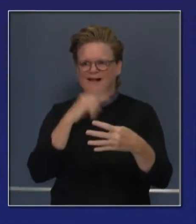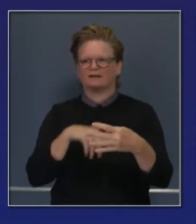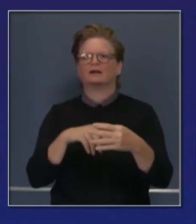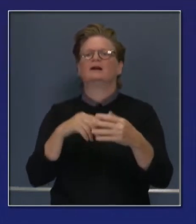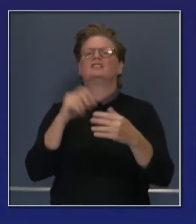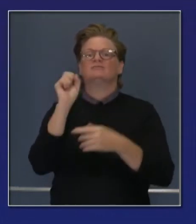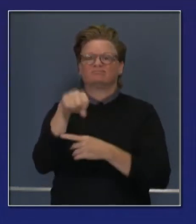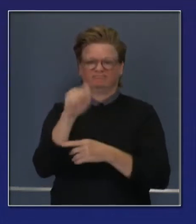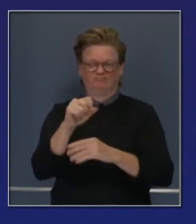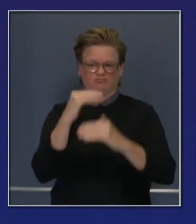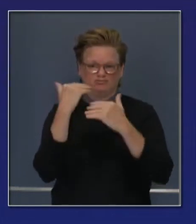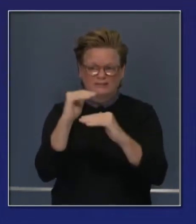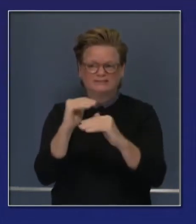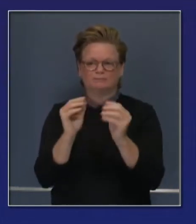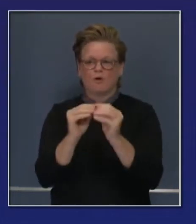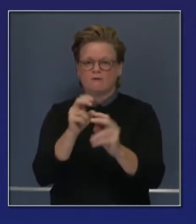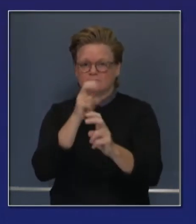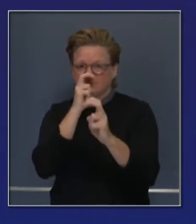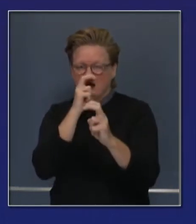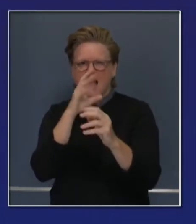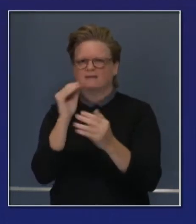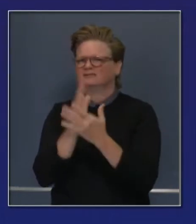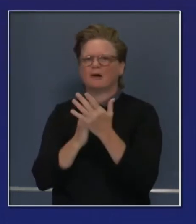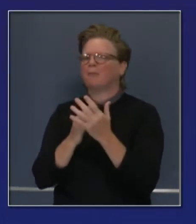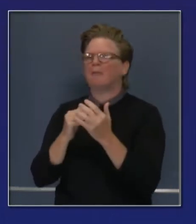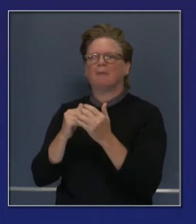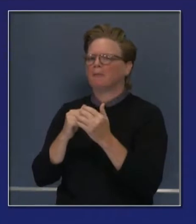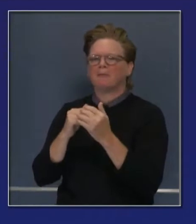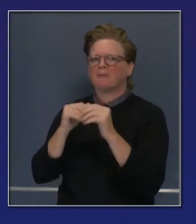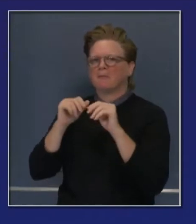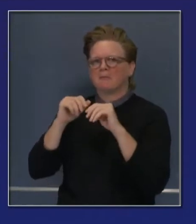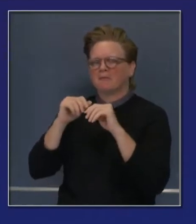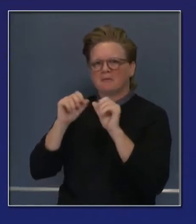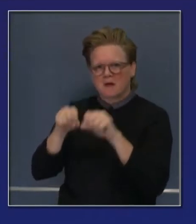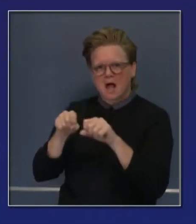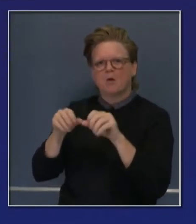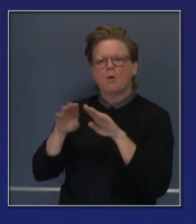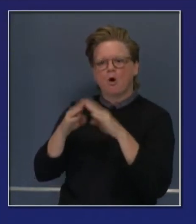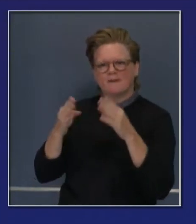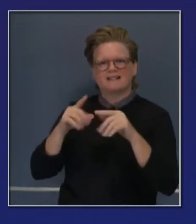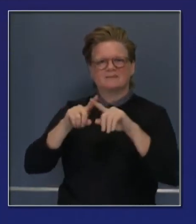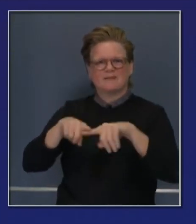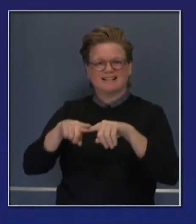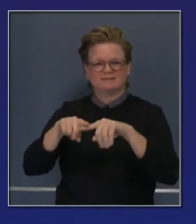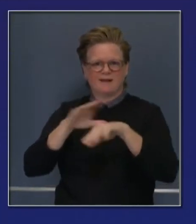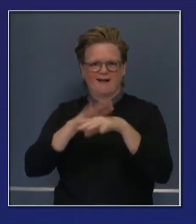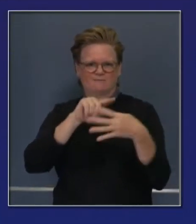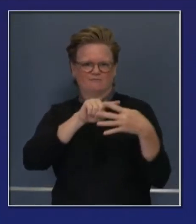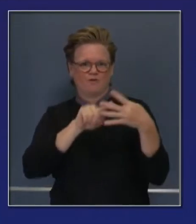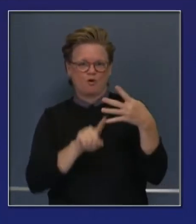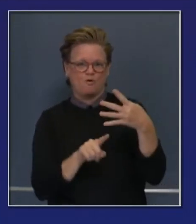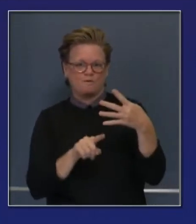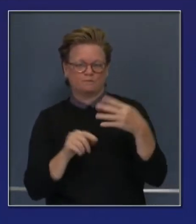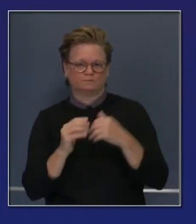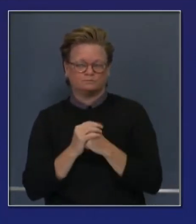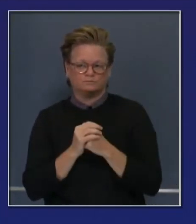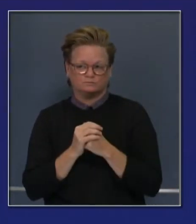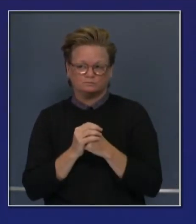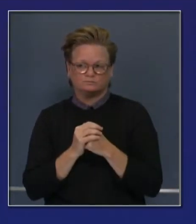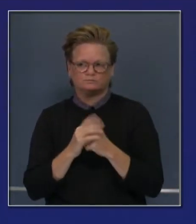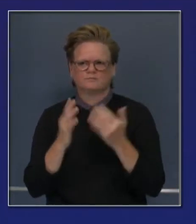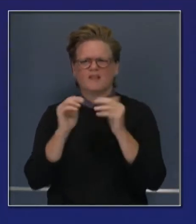same metrics. The metrics that we assert are the most significant in terms of giving us a